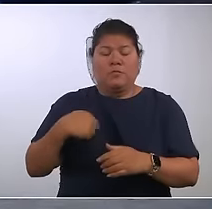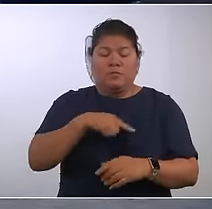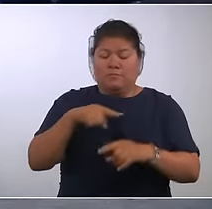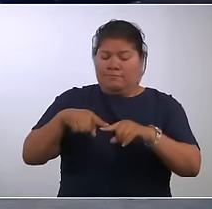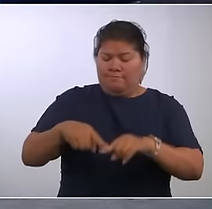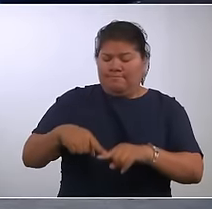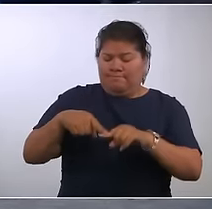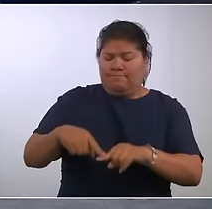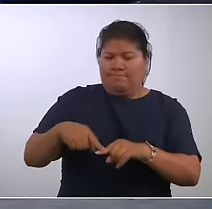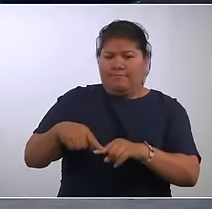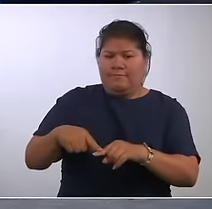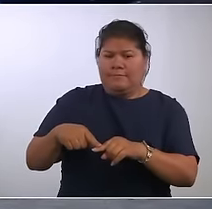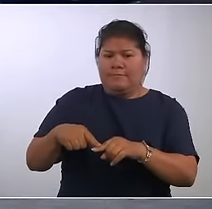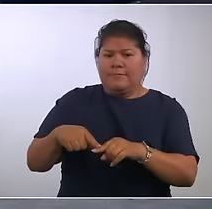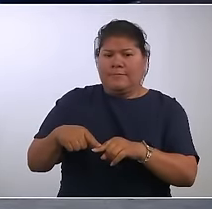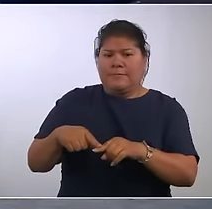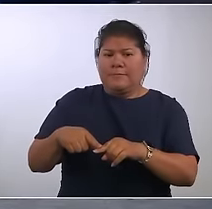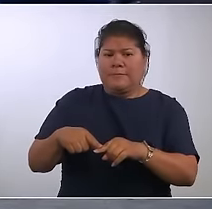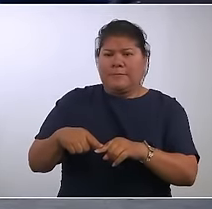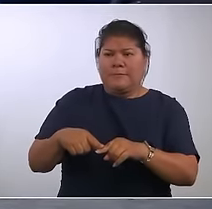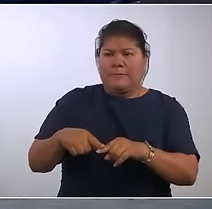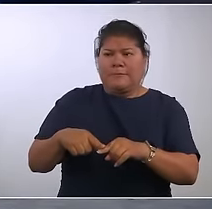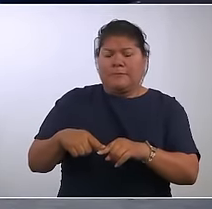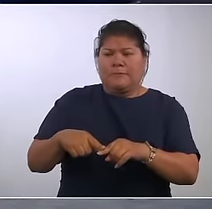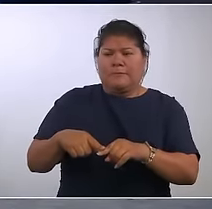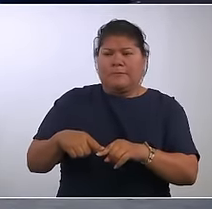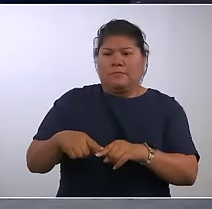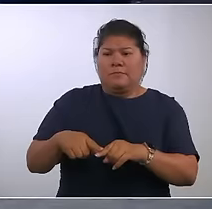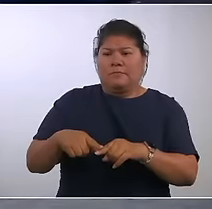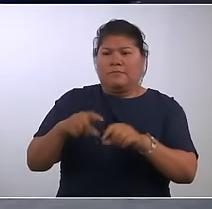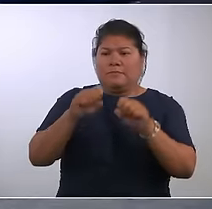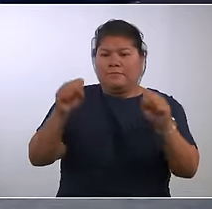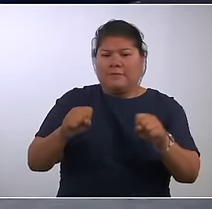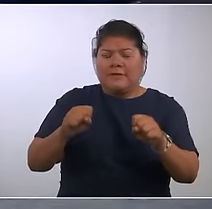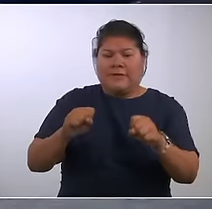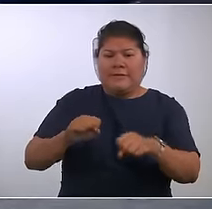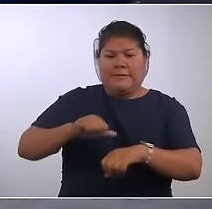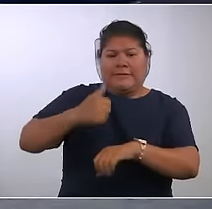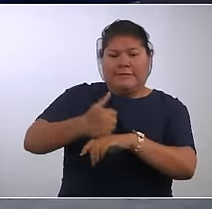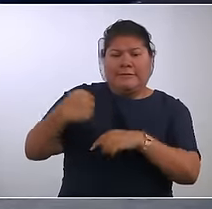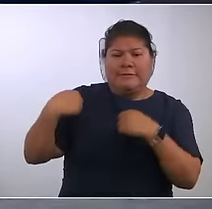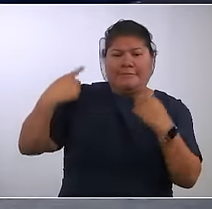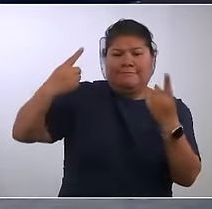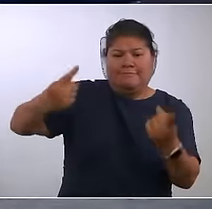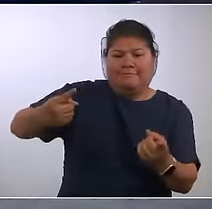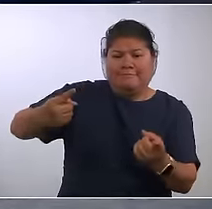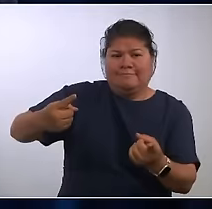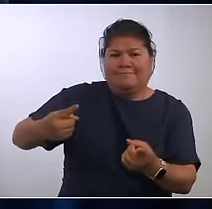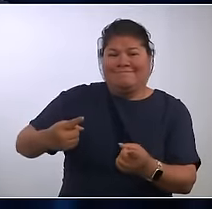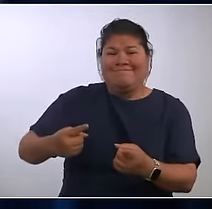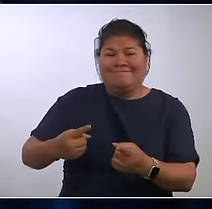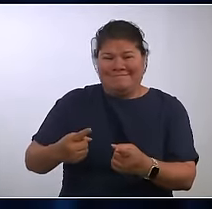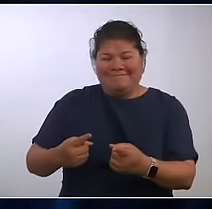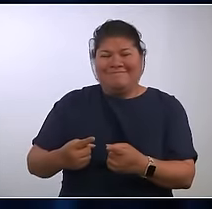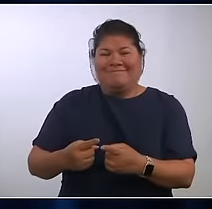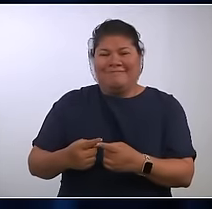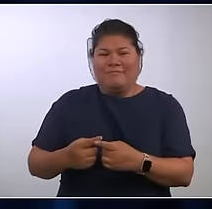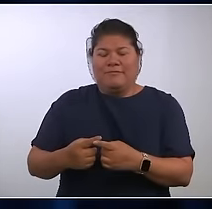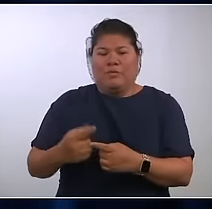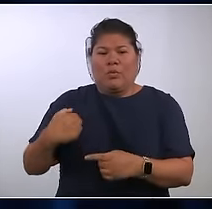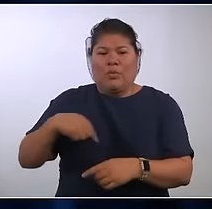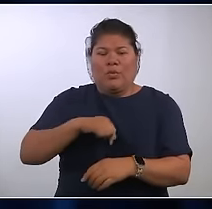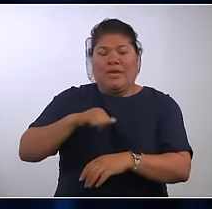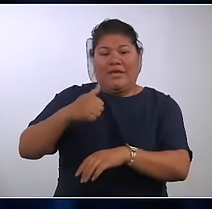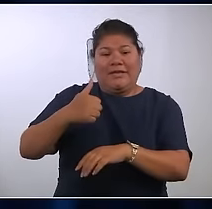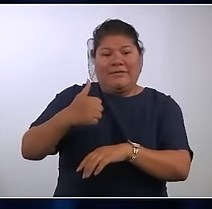dependemos, we depend, de las estructuras que han edificado antes de nosotros. Of the structures that have been edified before us.